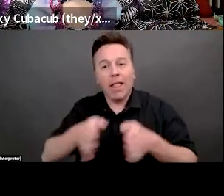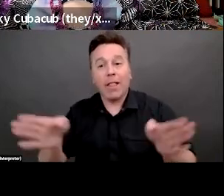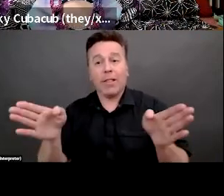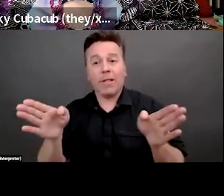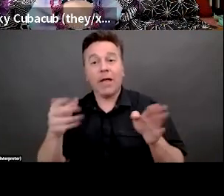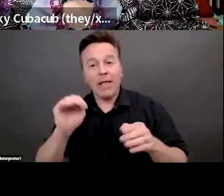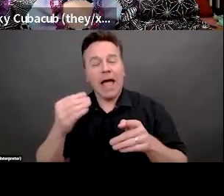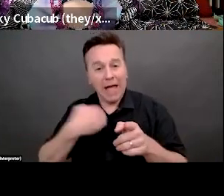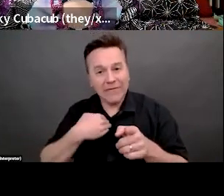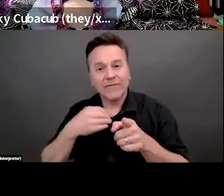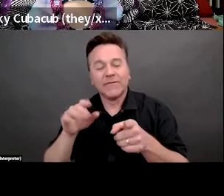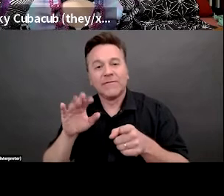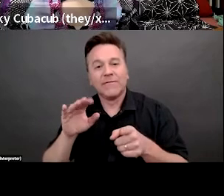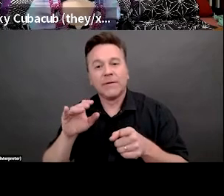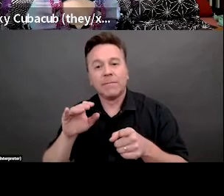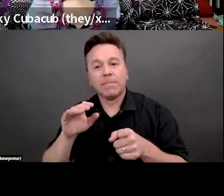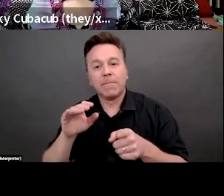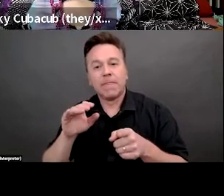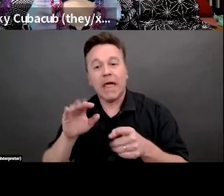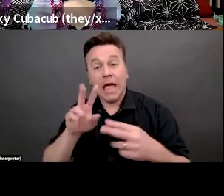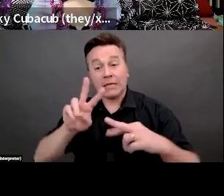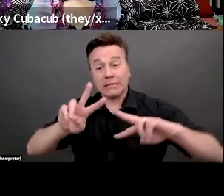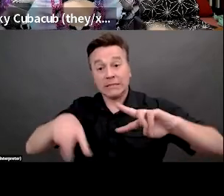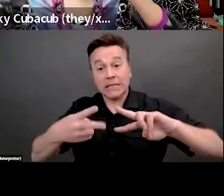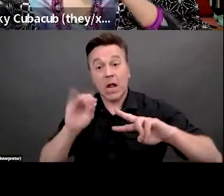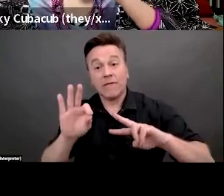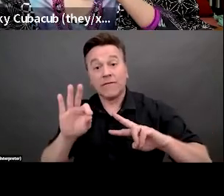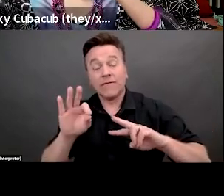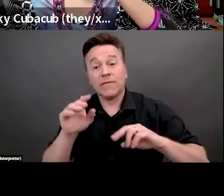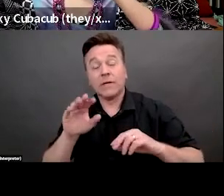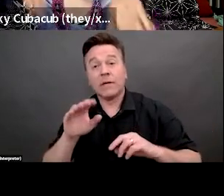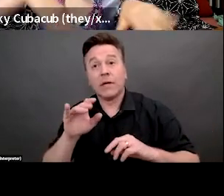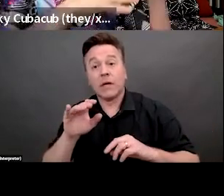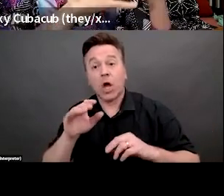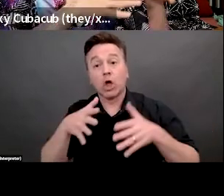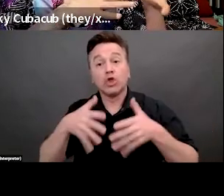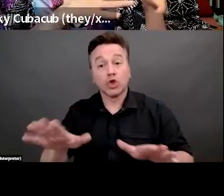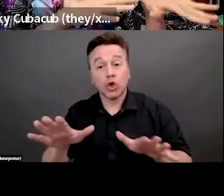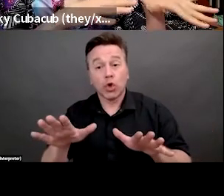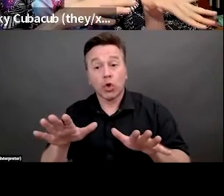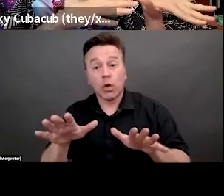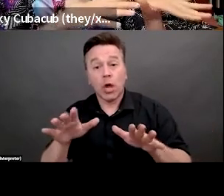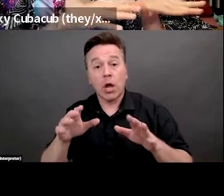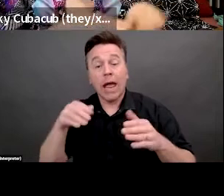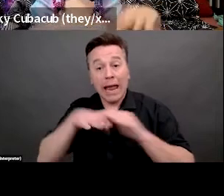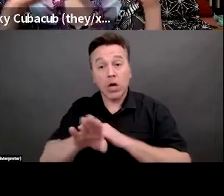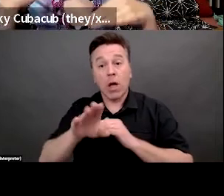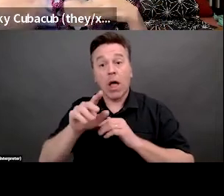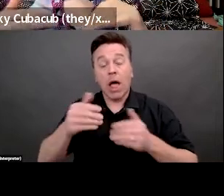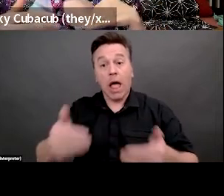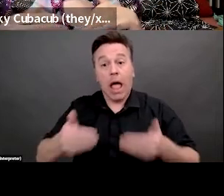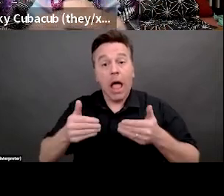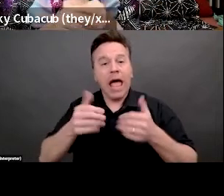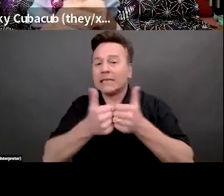then having instead of having the skirt go all the way into the thigh high, having